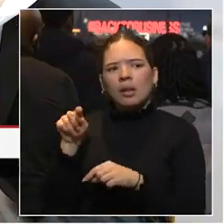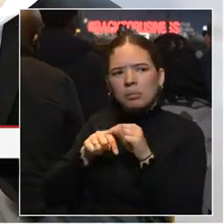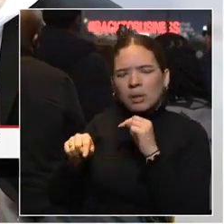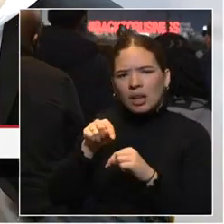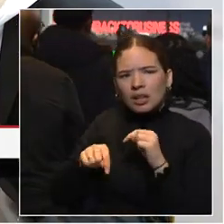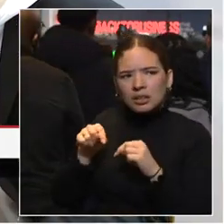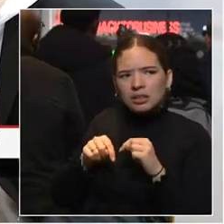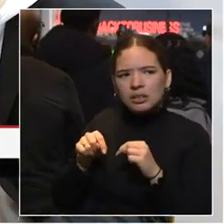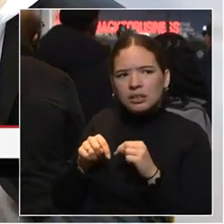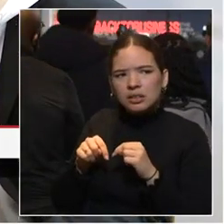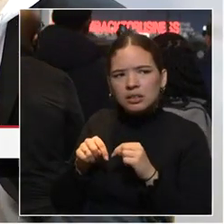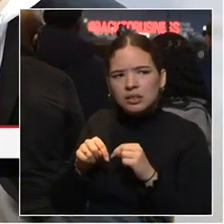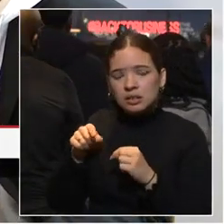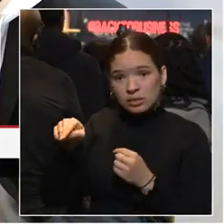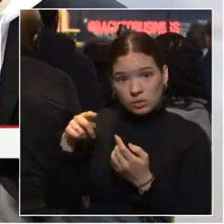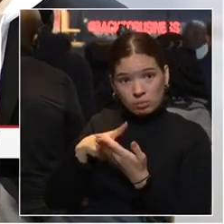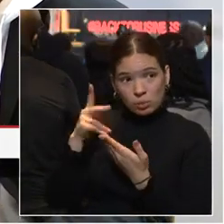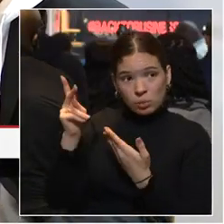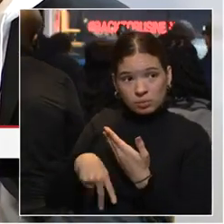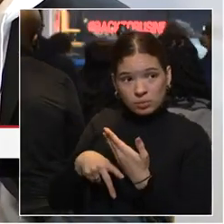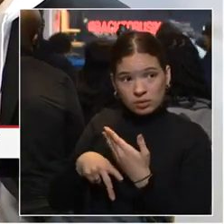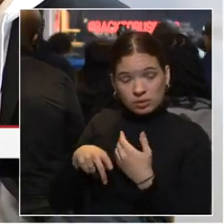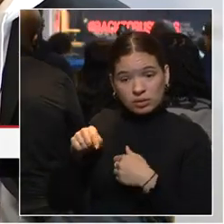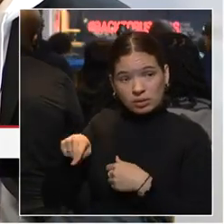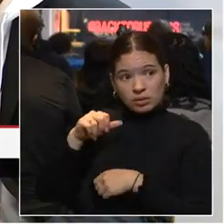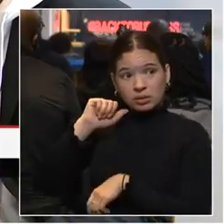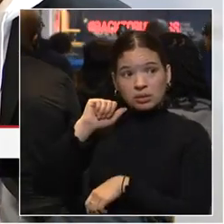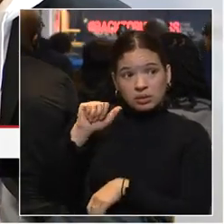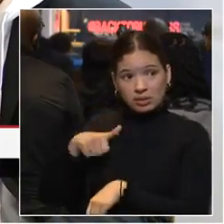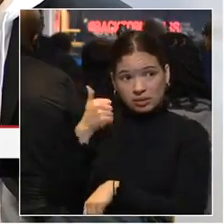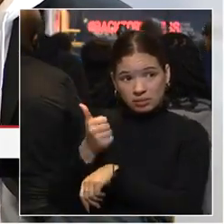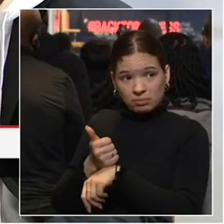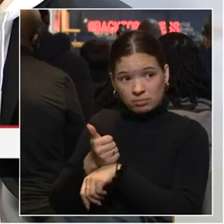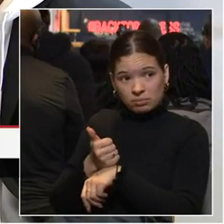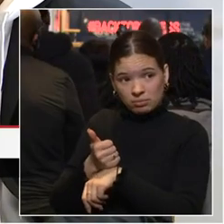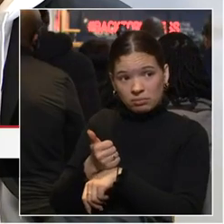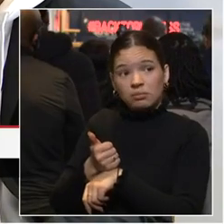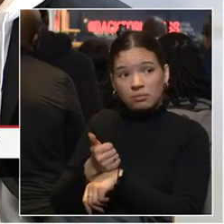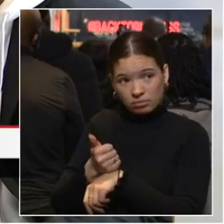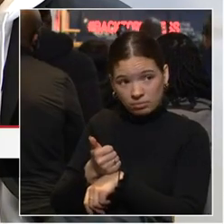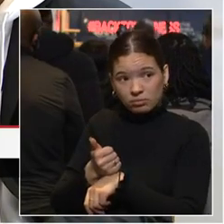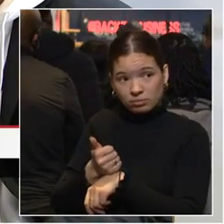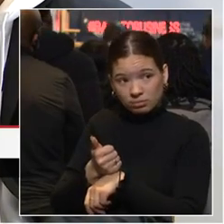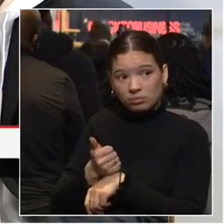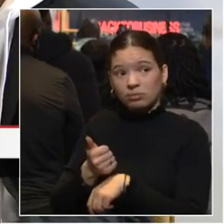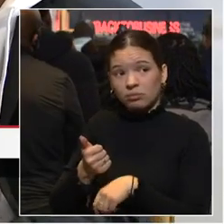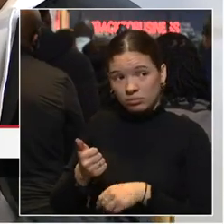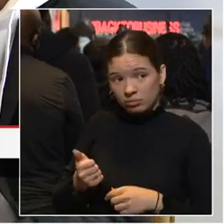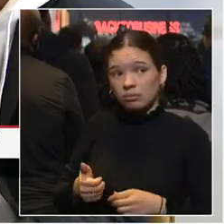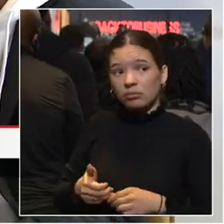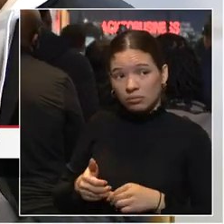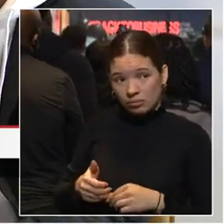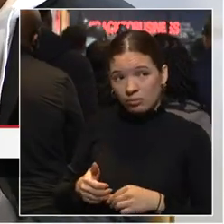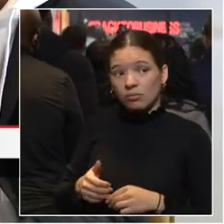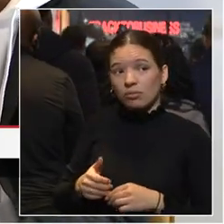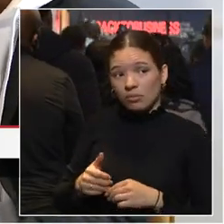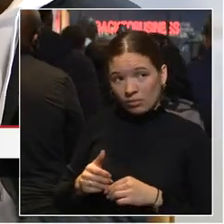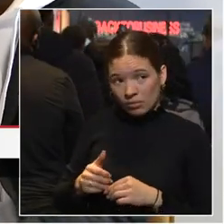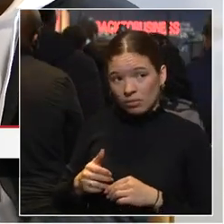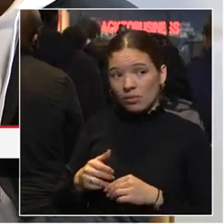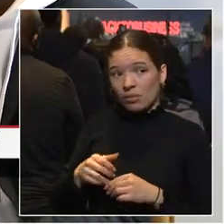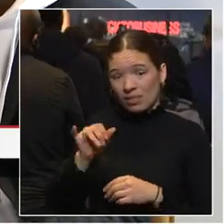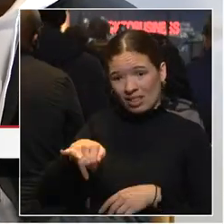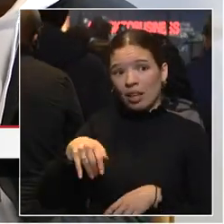program has, formulated and made you the person you are. And on the topic of humanity and perseverance, which is a